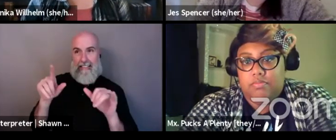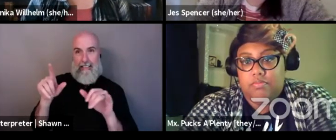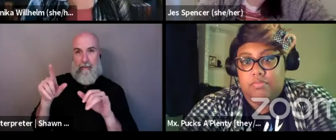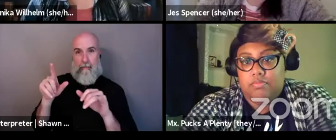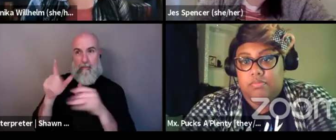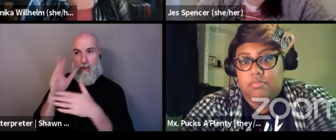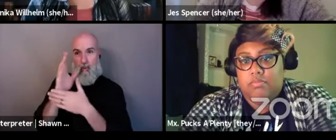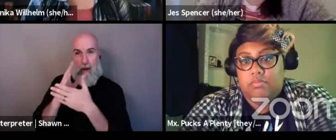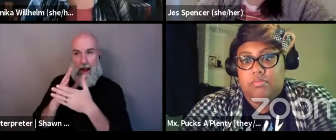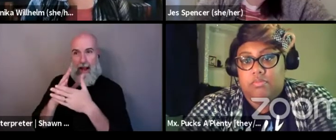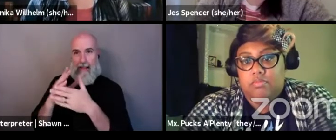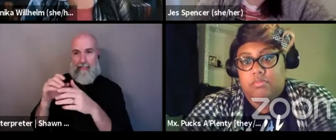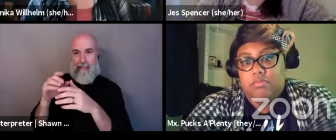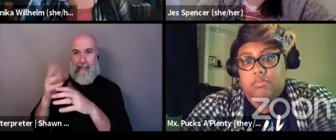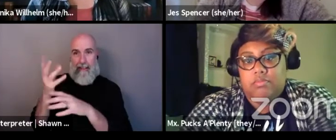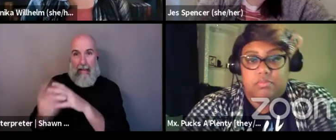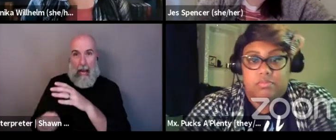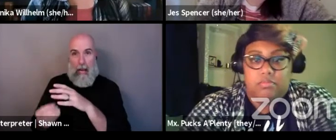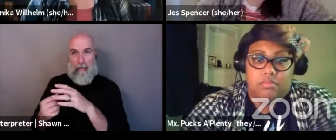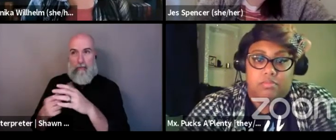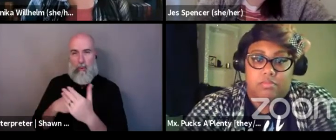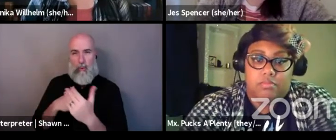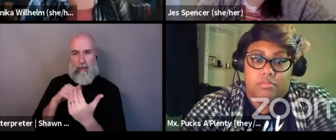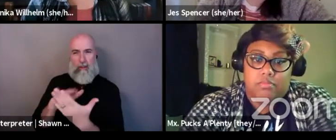against because